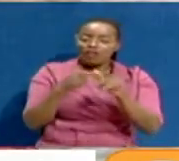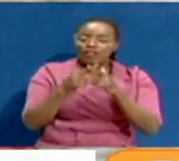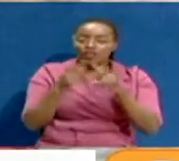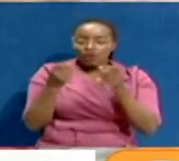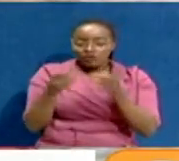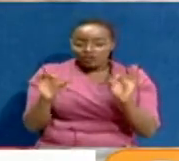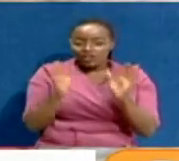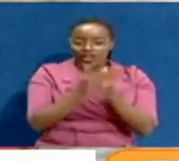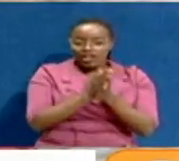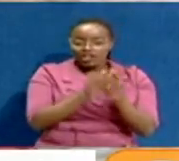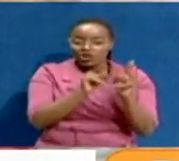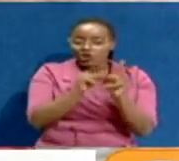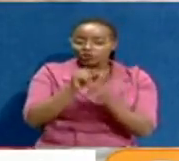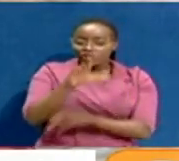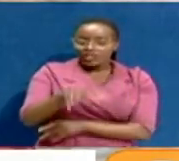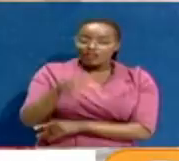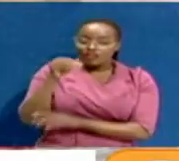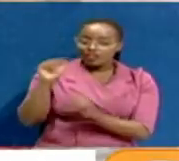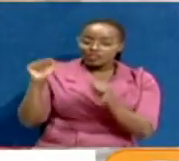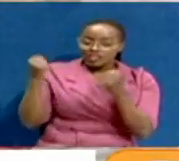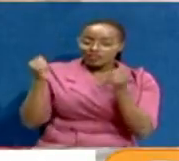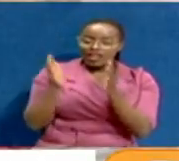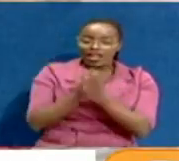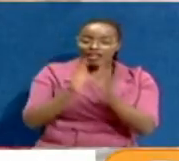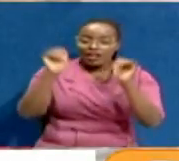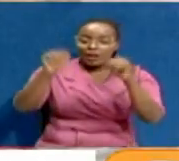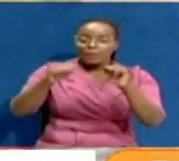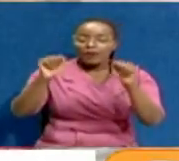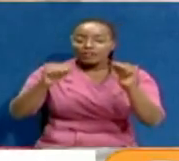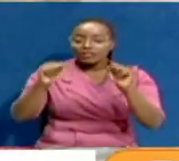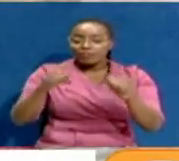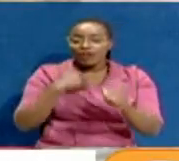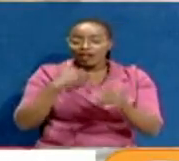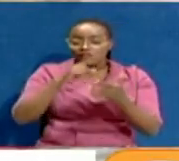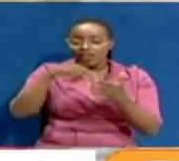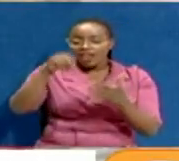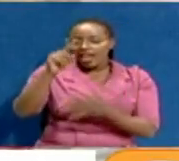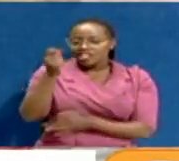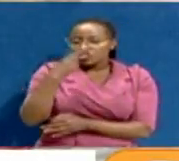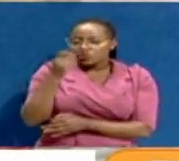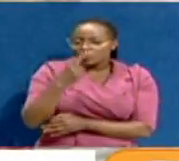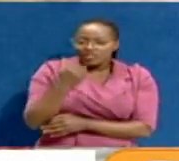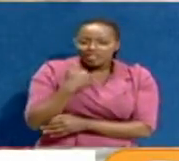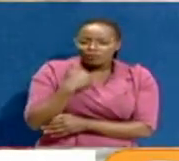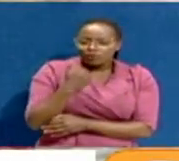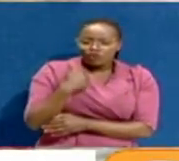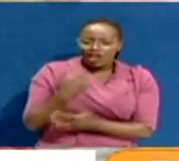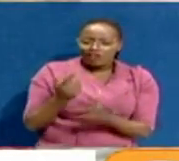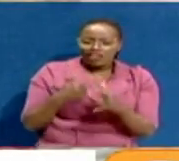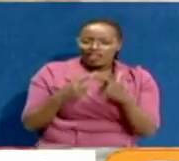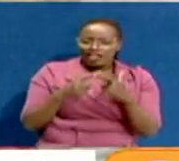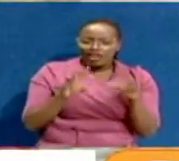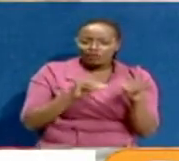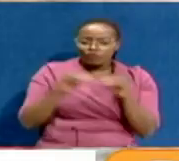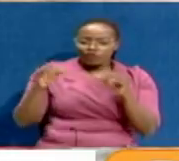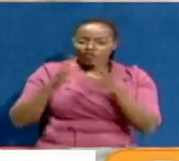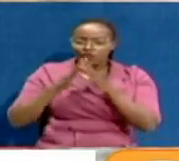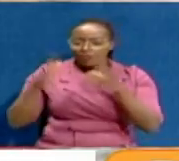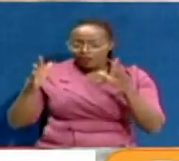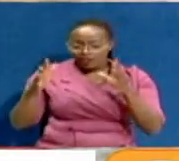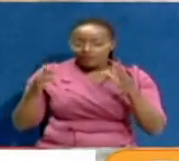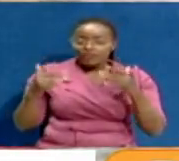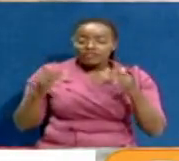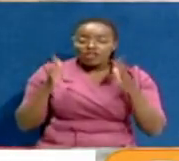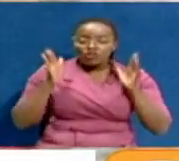people, and if they're found to be safe and they're able to get what the right dosing should be, then they go to larger